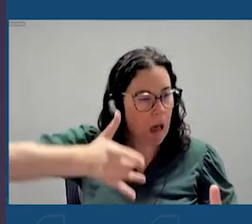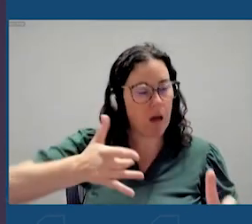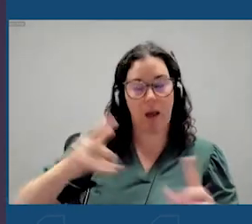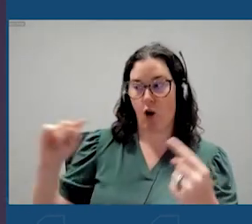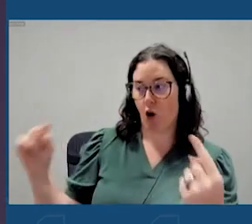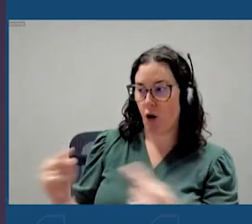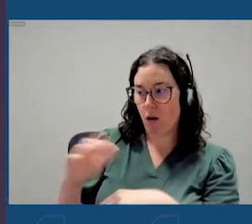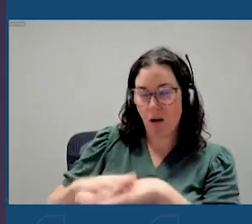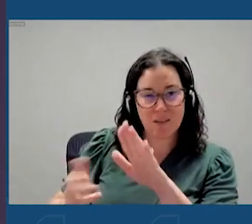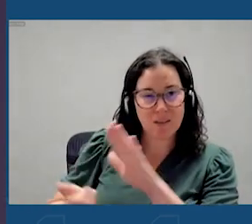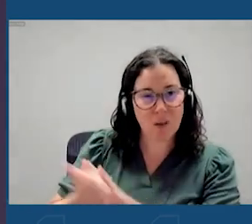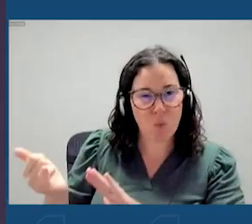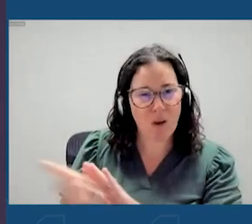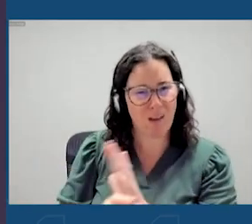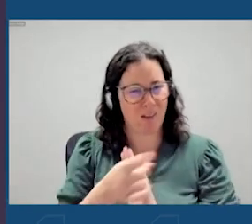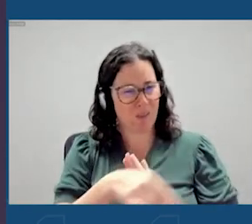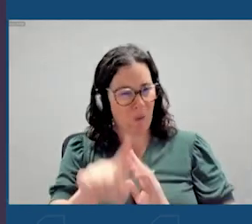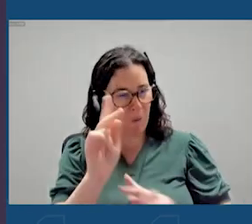They did nothing wrong.